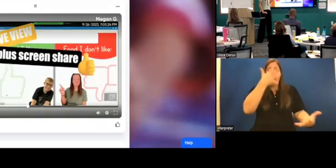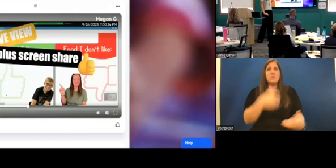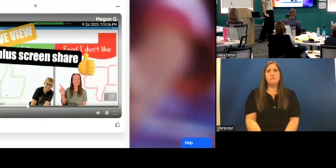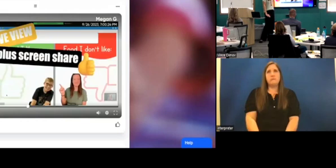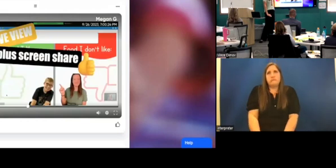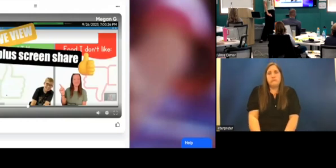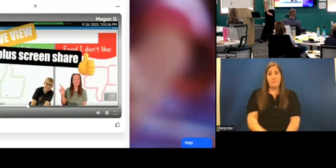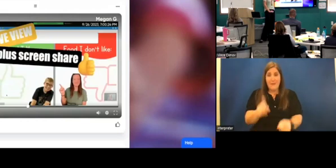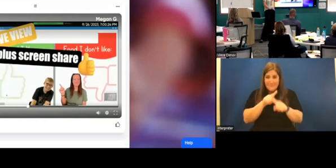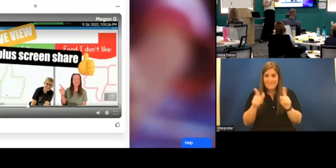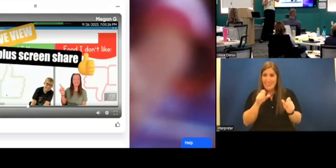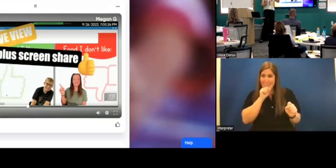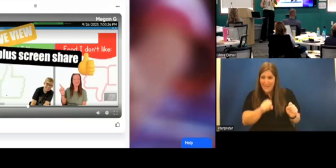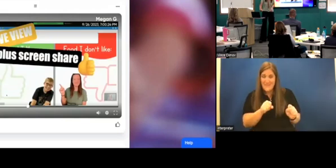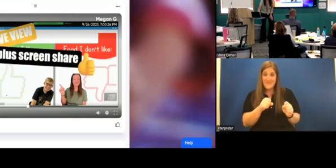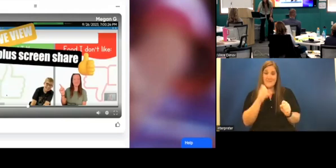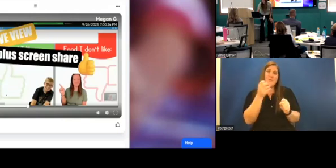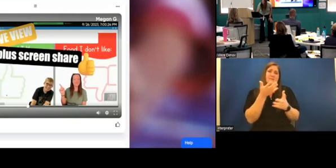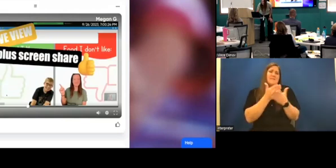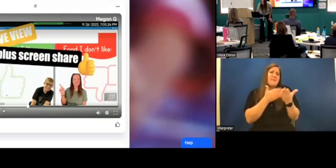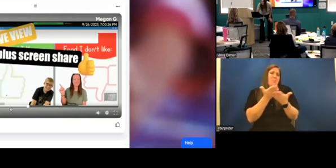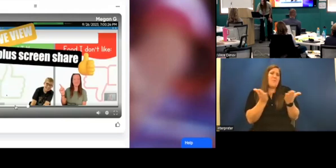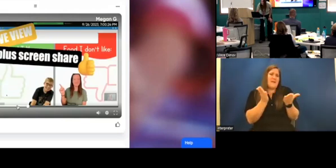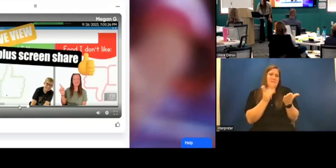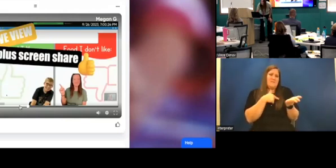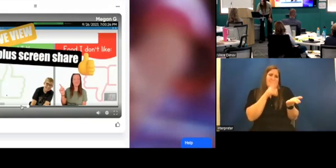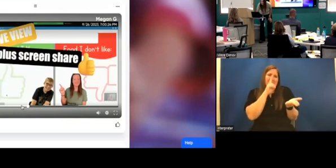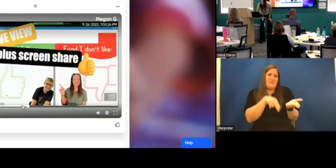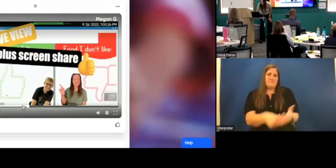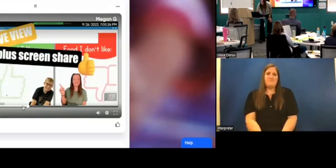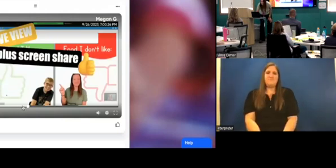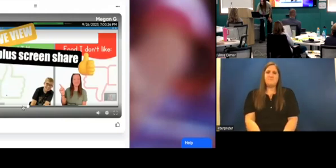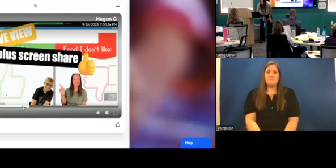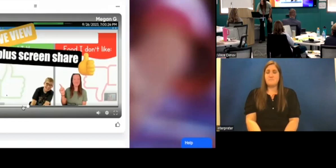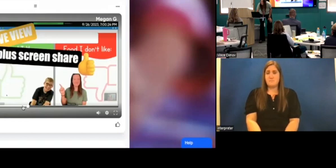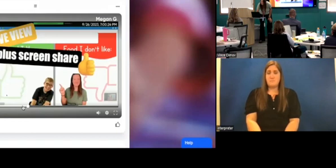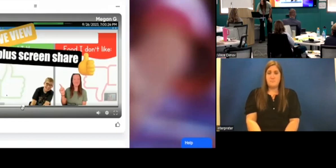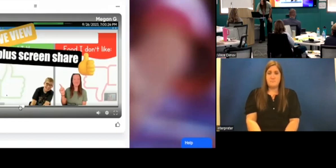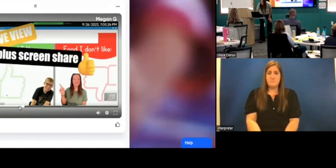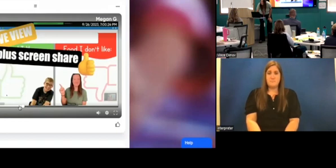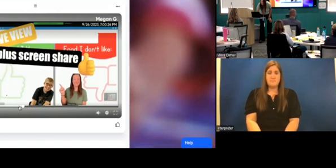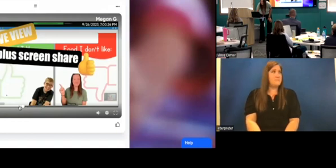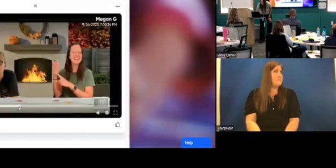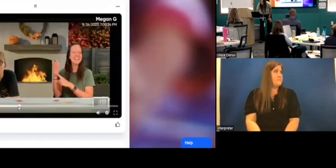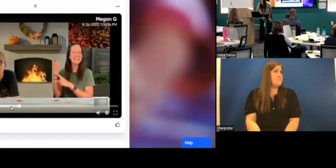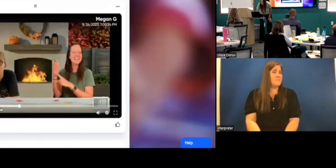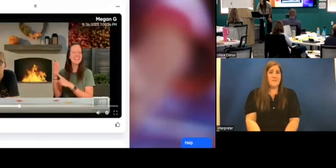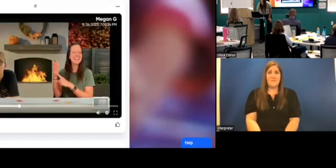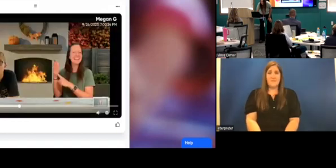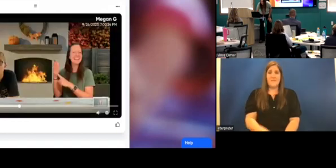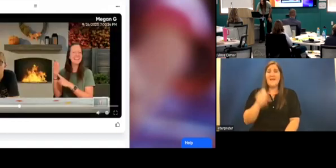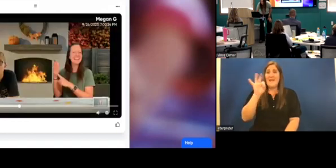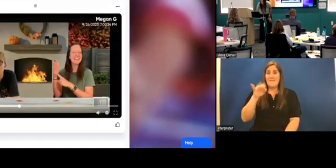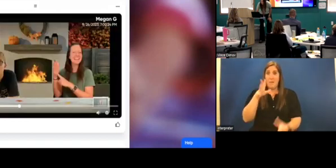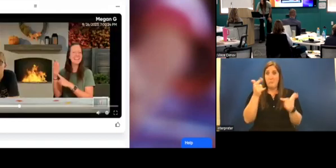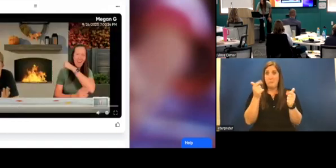Okay, so I figured out, so some of those, I'm gonna go back just slightly, so you see, I might be if I talk too fast, tell me, but, I have to go all